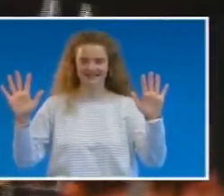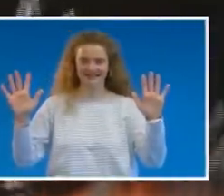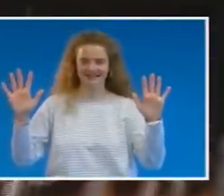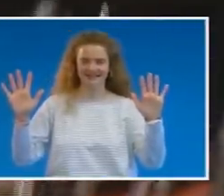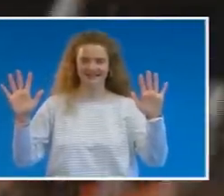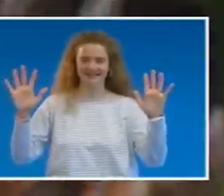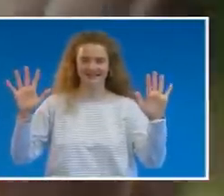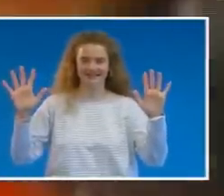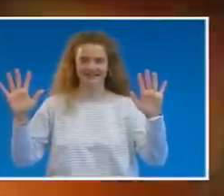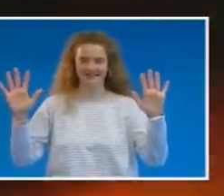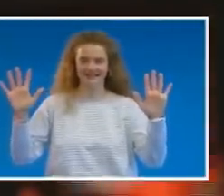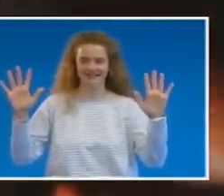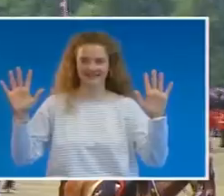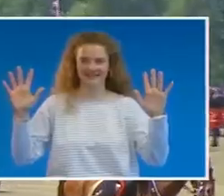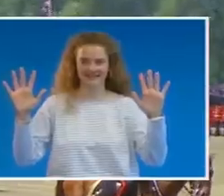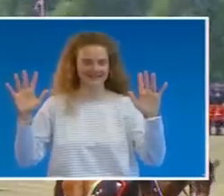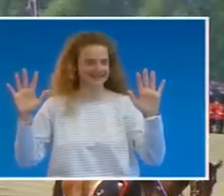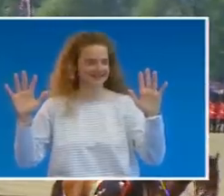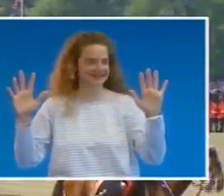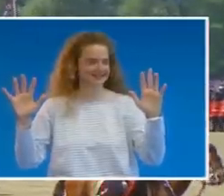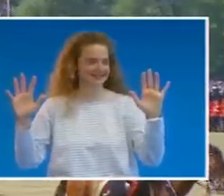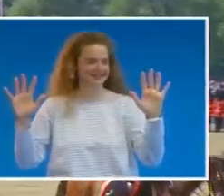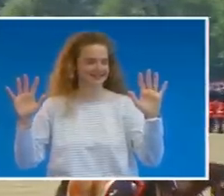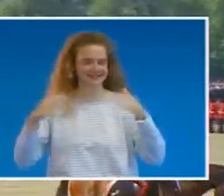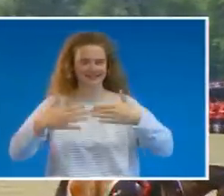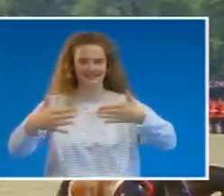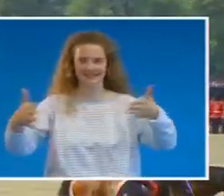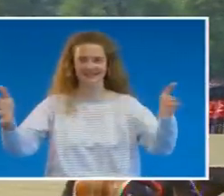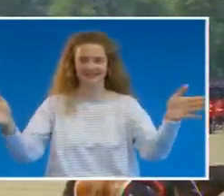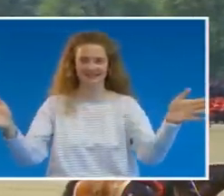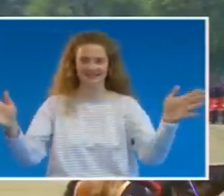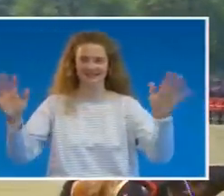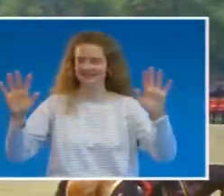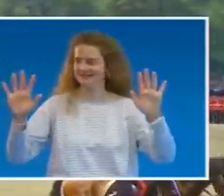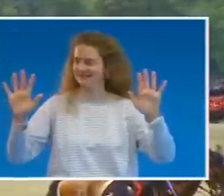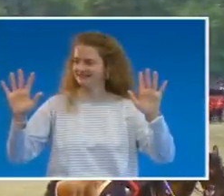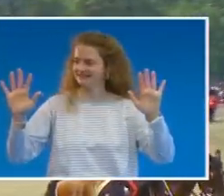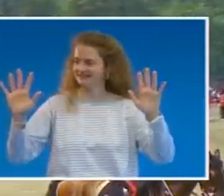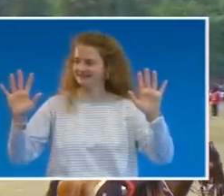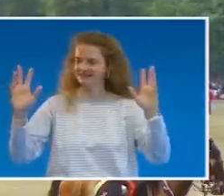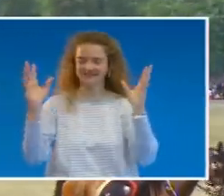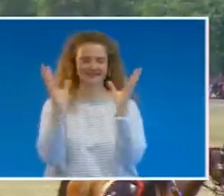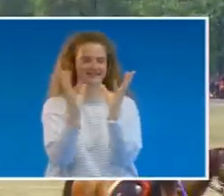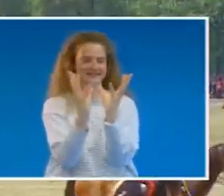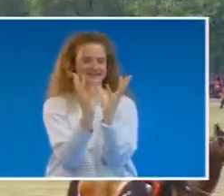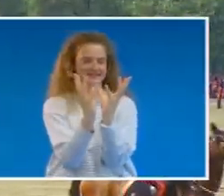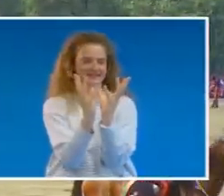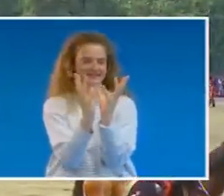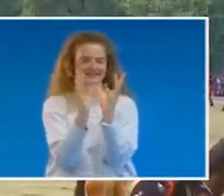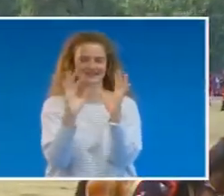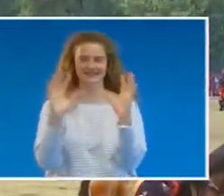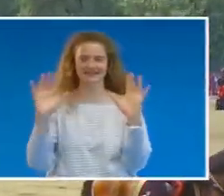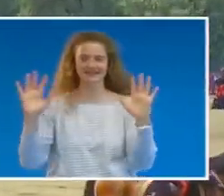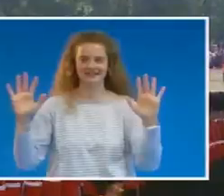Ten little men standing straight, ten little men open the gate, ten little men all in a